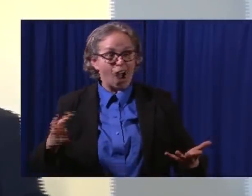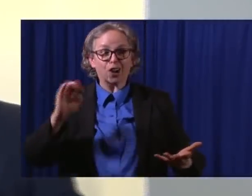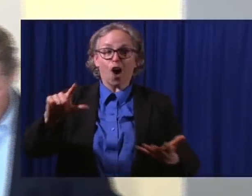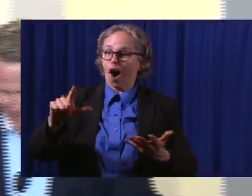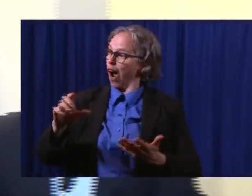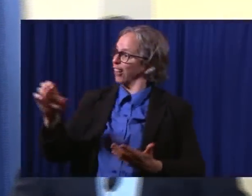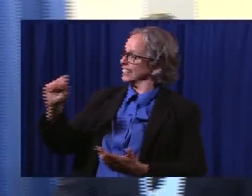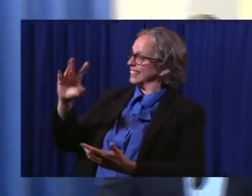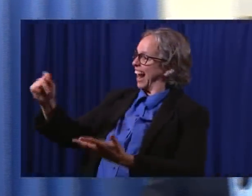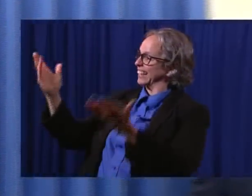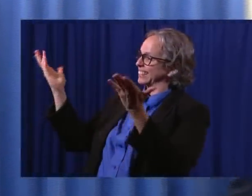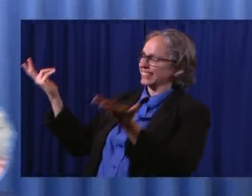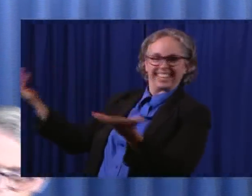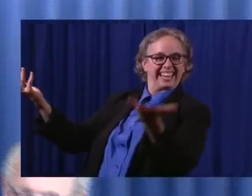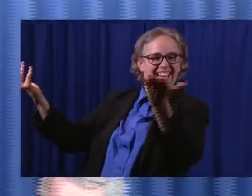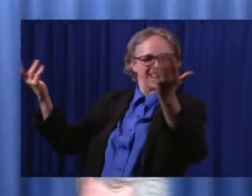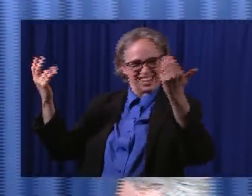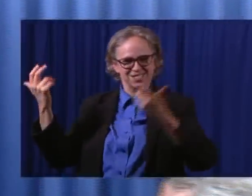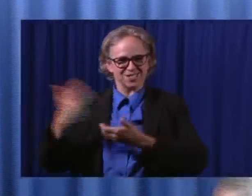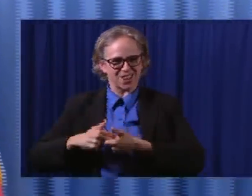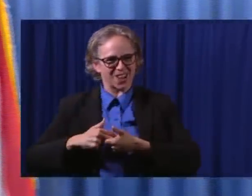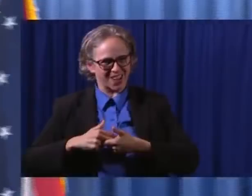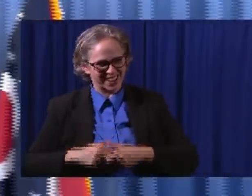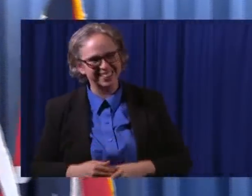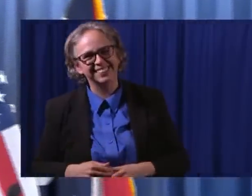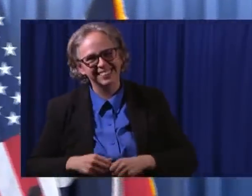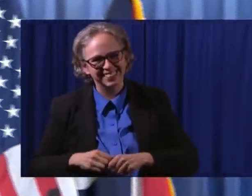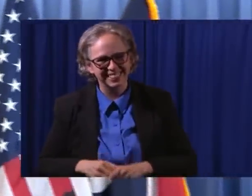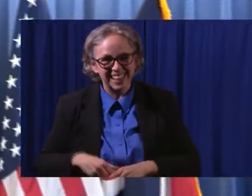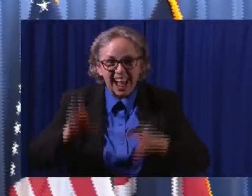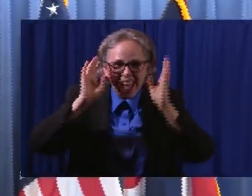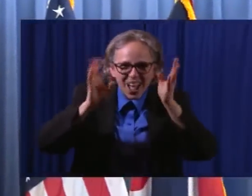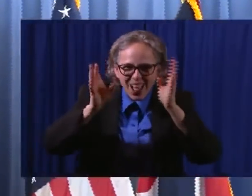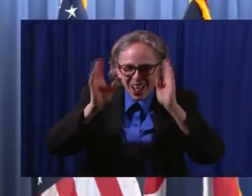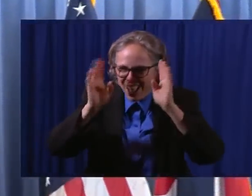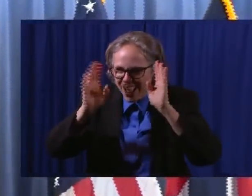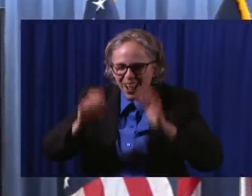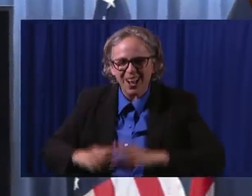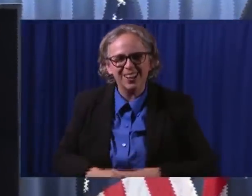and Scott with us. So, gentlemen, can you hear me?